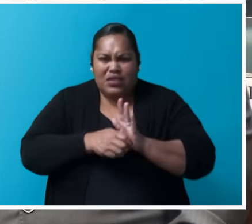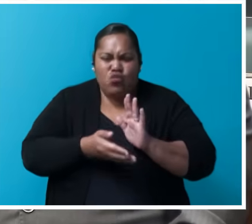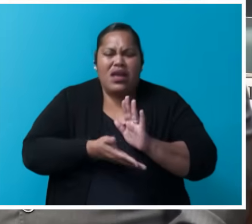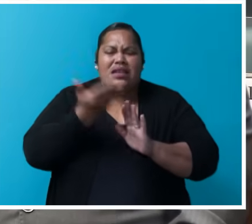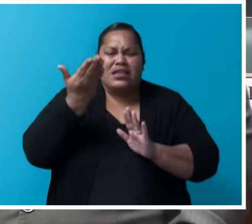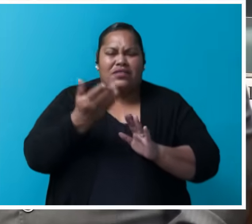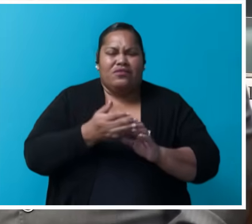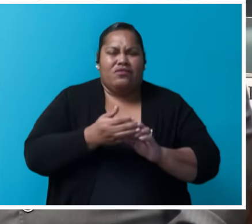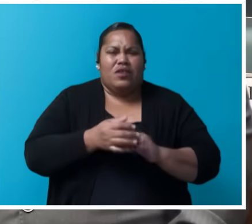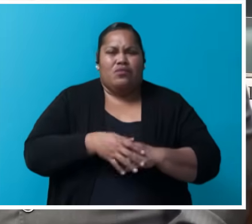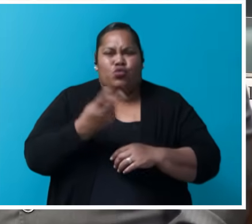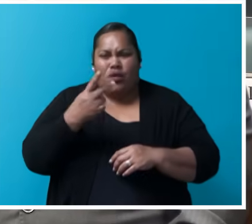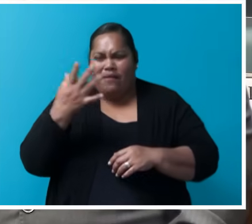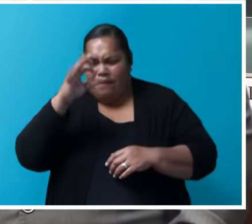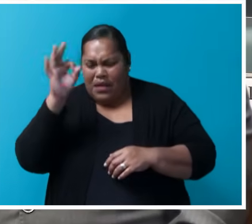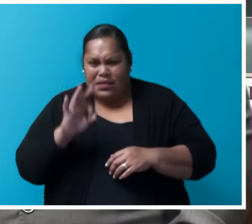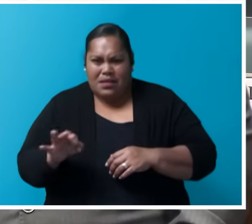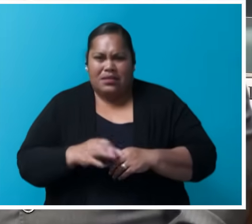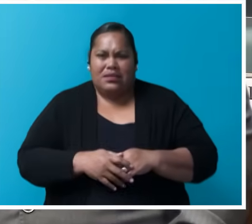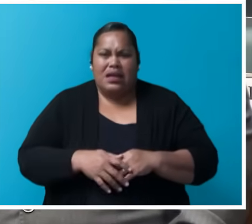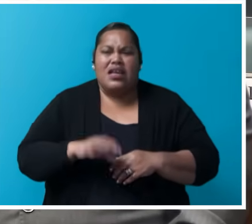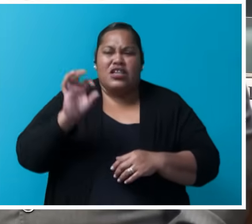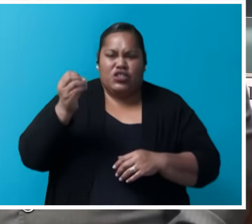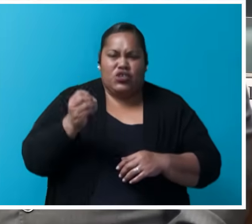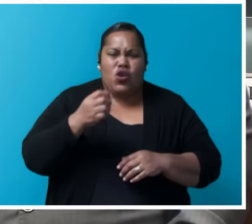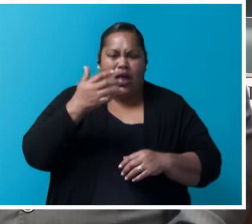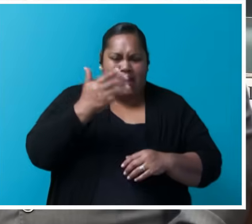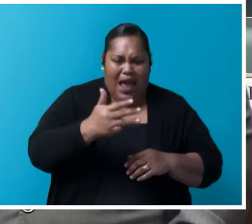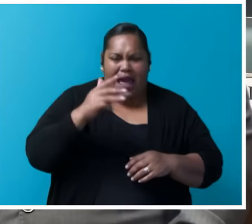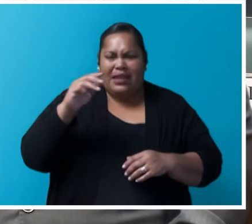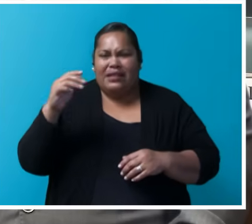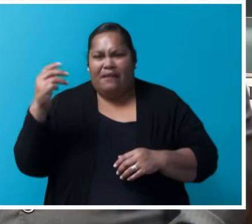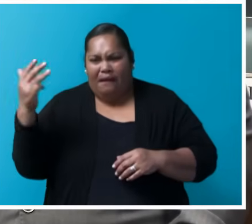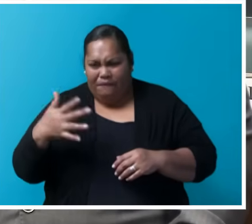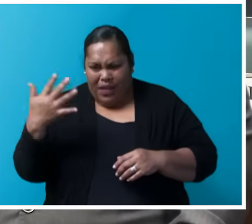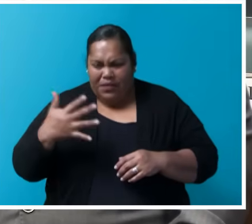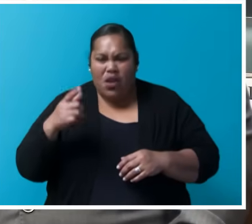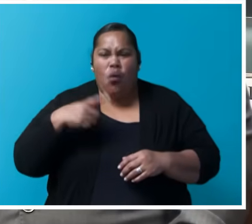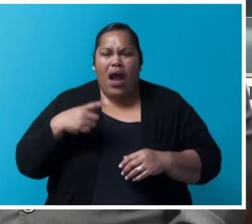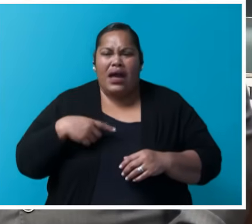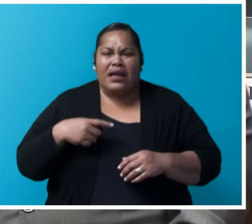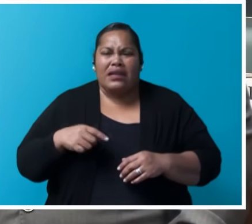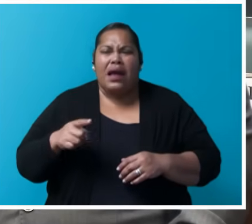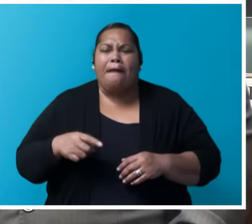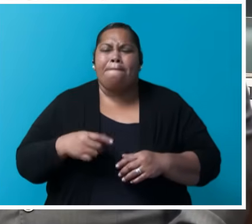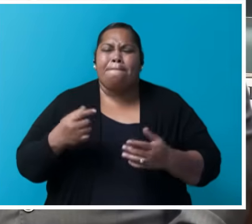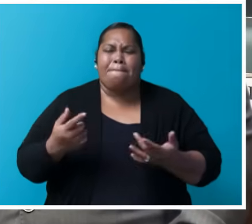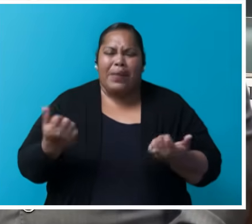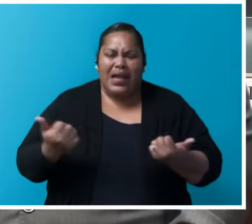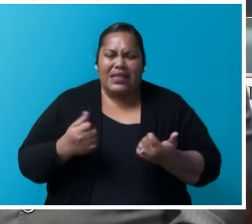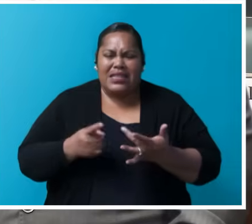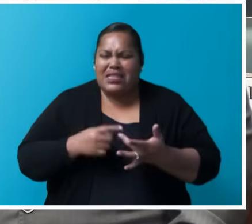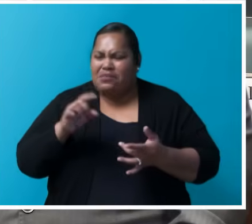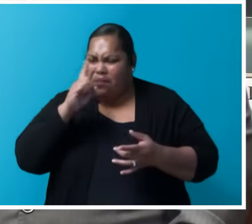We rationalized the three rates of VAT, 0, 9 and 15, because there were a lot of leakage, a lot of compliance. People were being